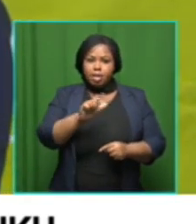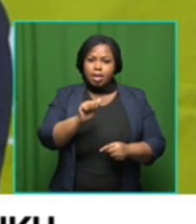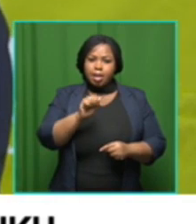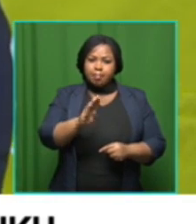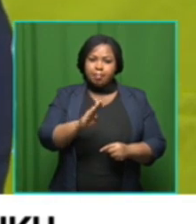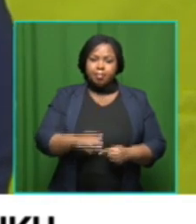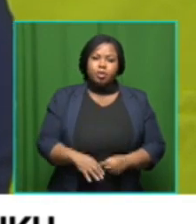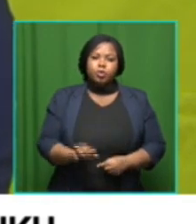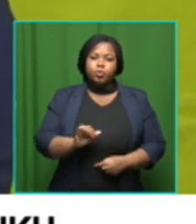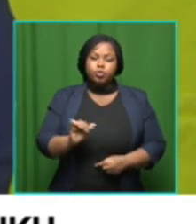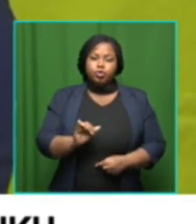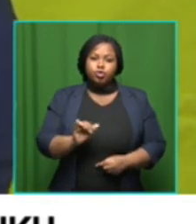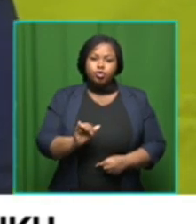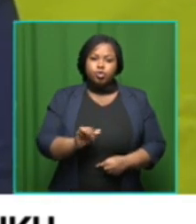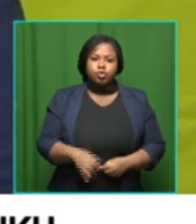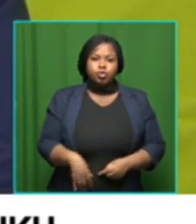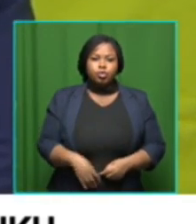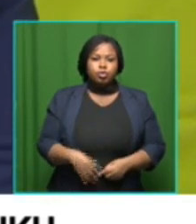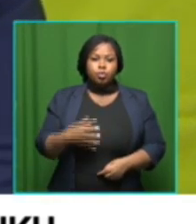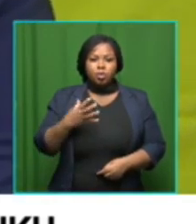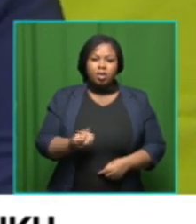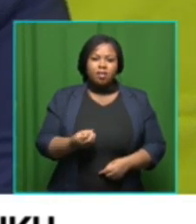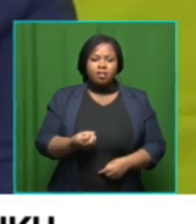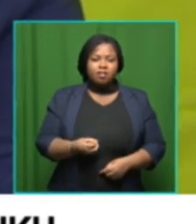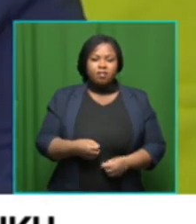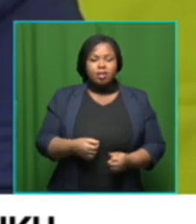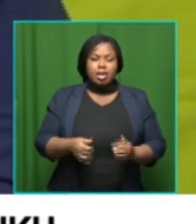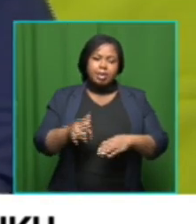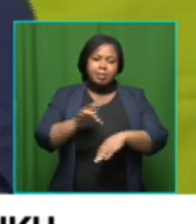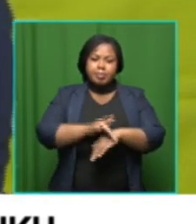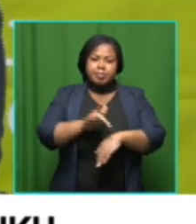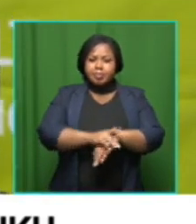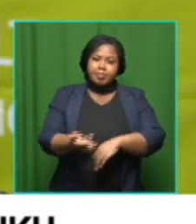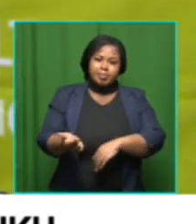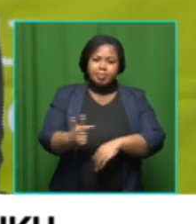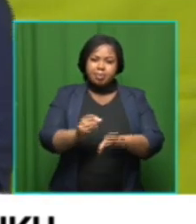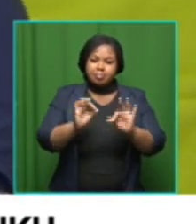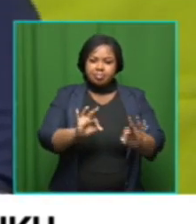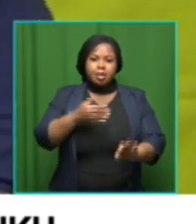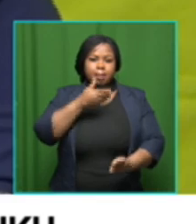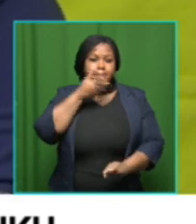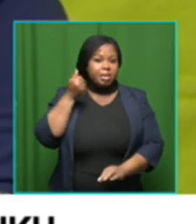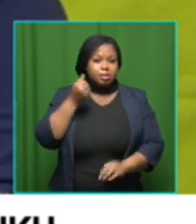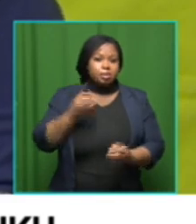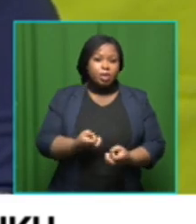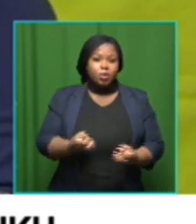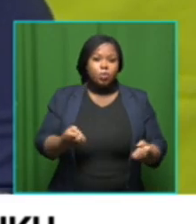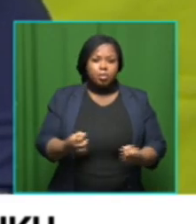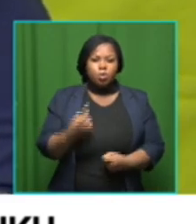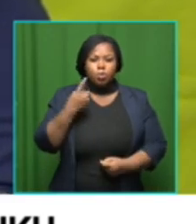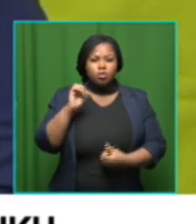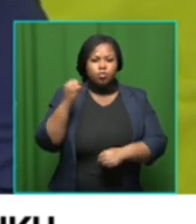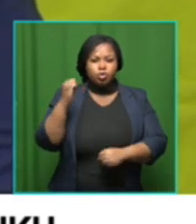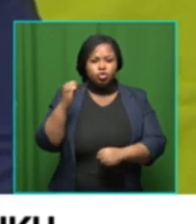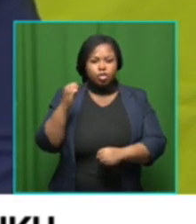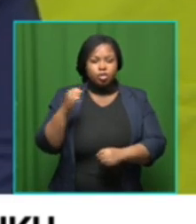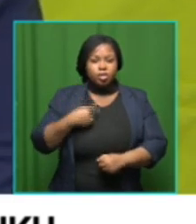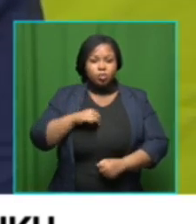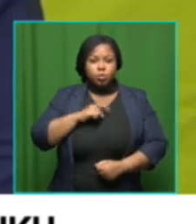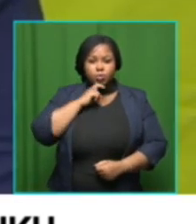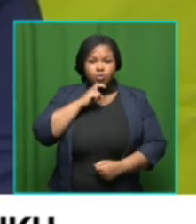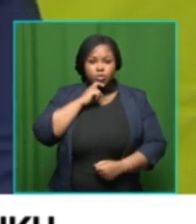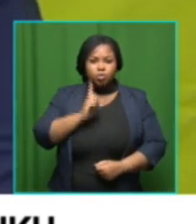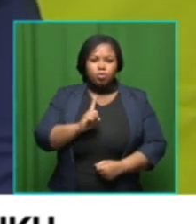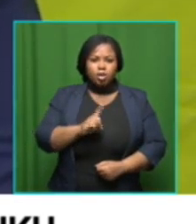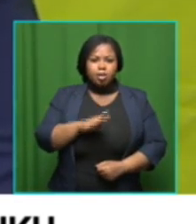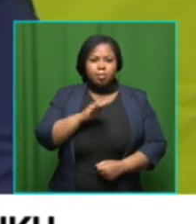We have procured state-of-the-art equipment, and one of the machines that we're using is a